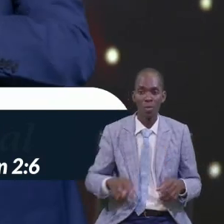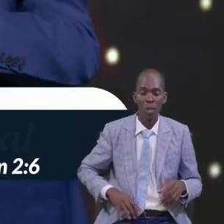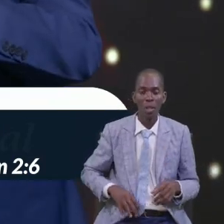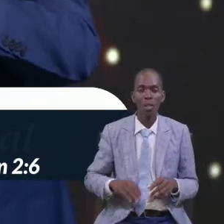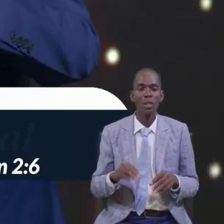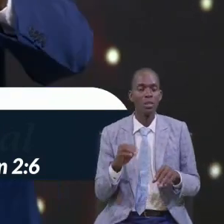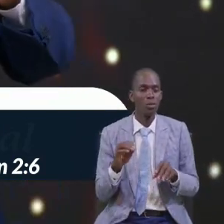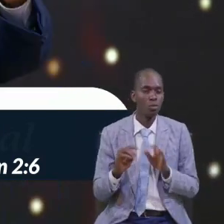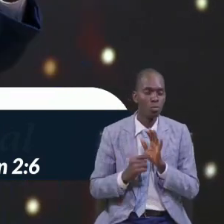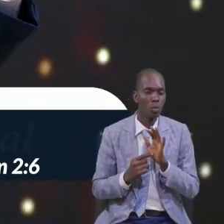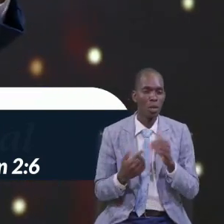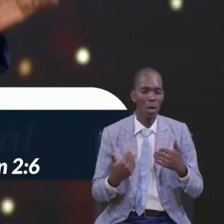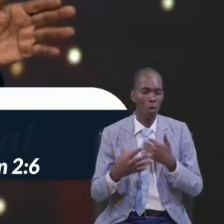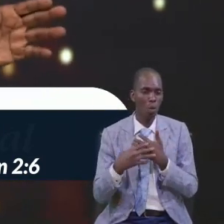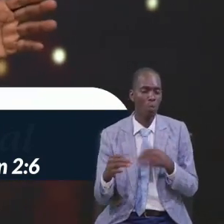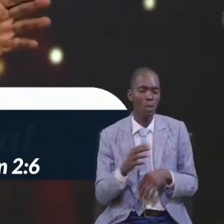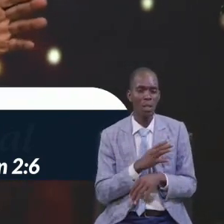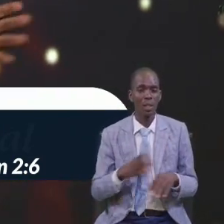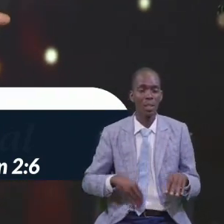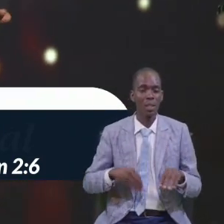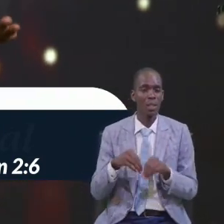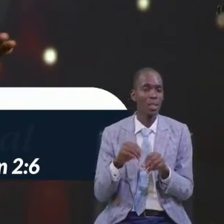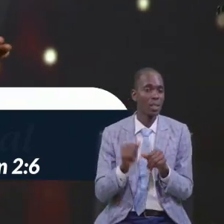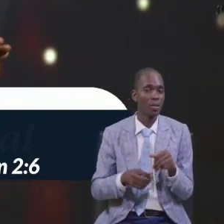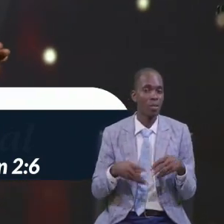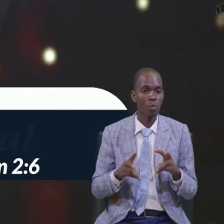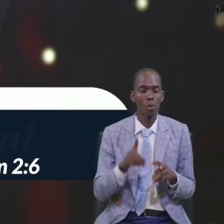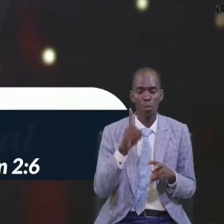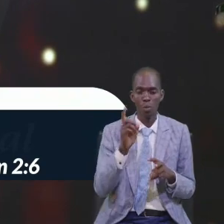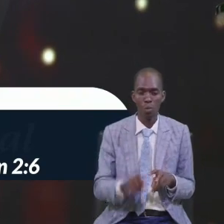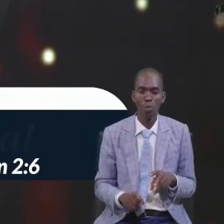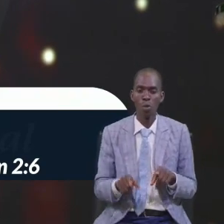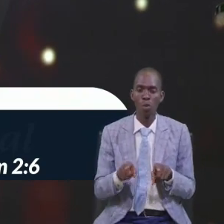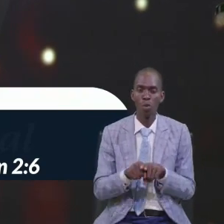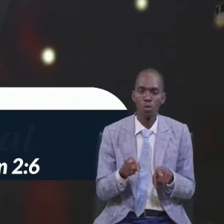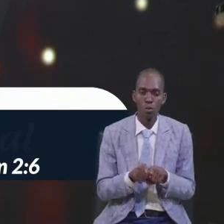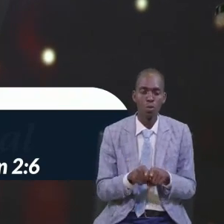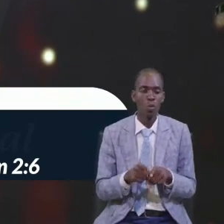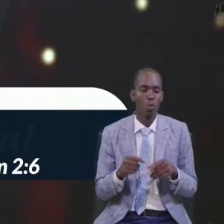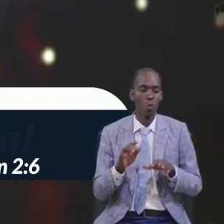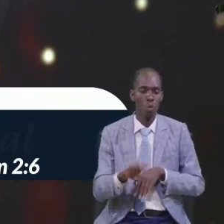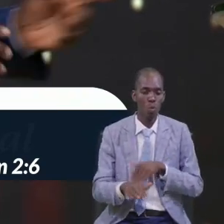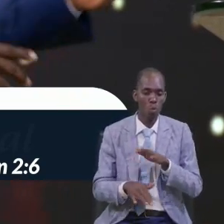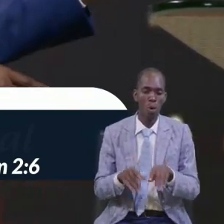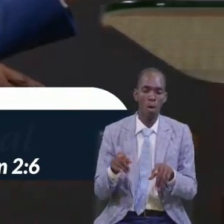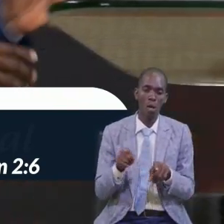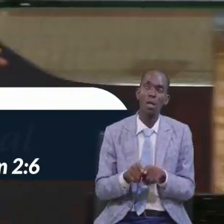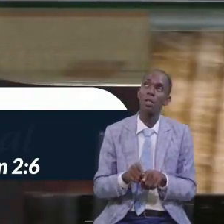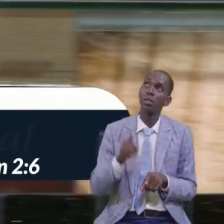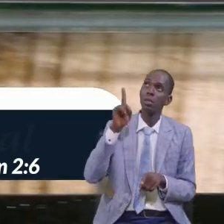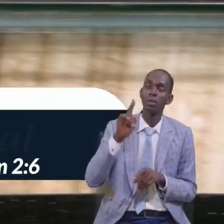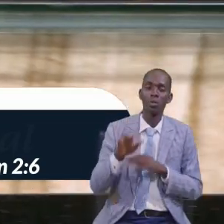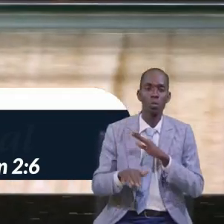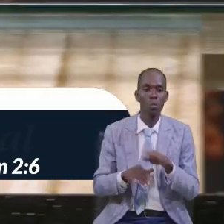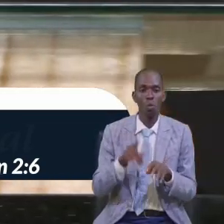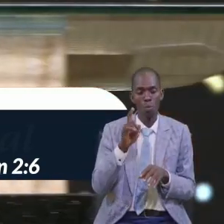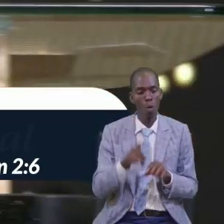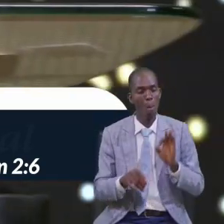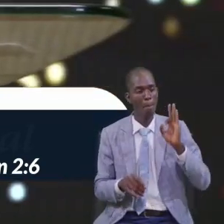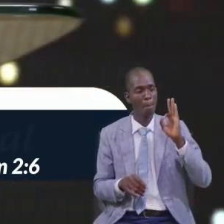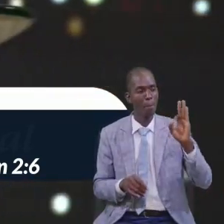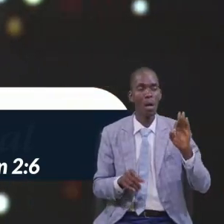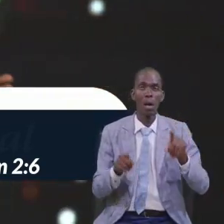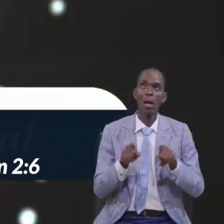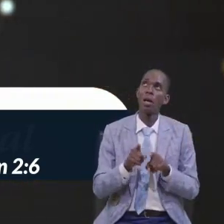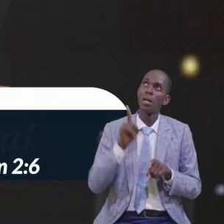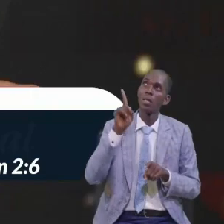every way, he ought to work, he ought to love, even as he loved. He ought to preach, even as he